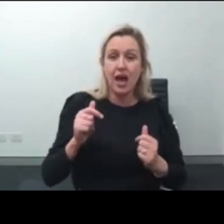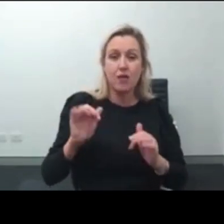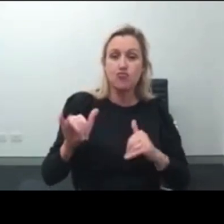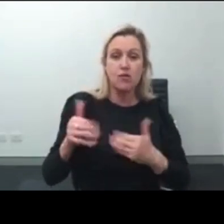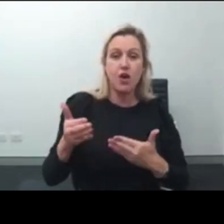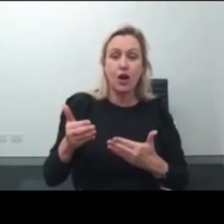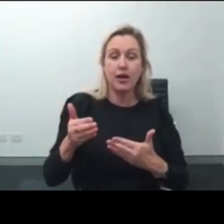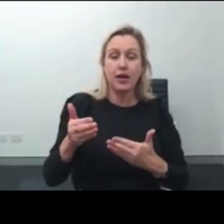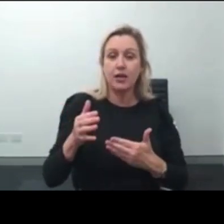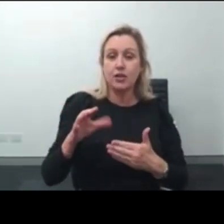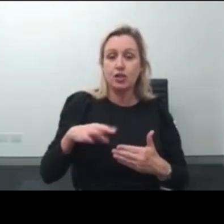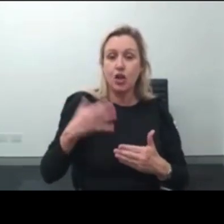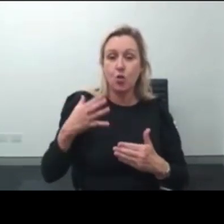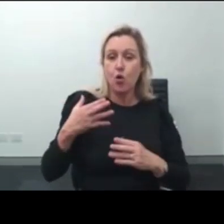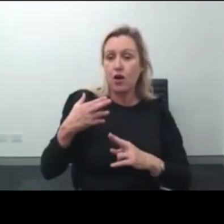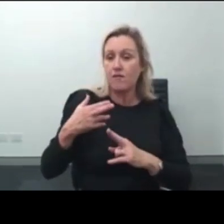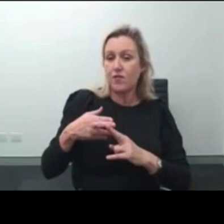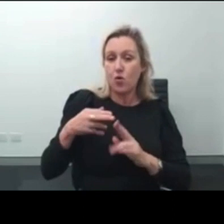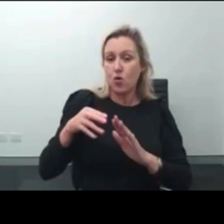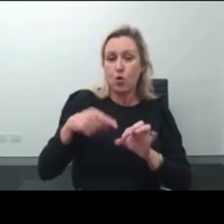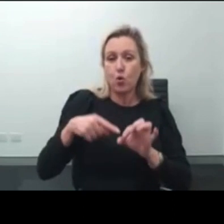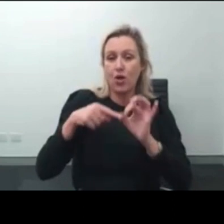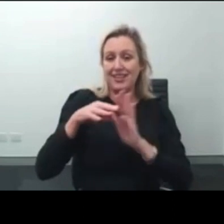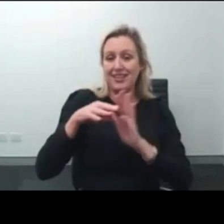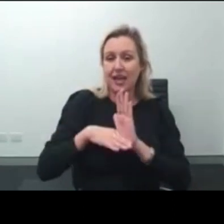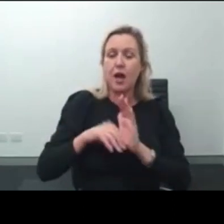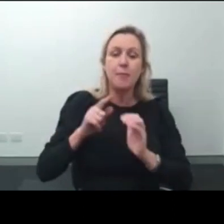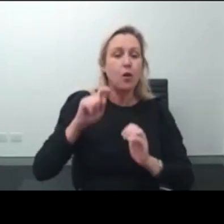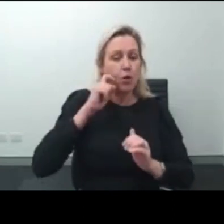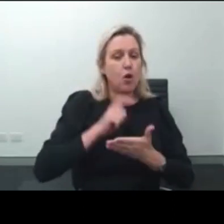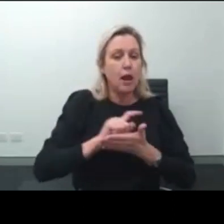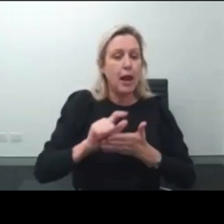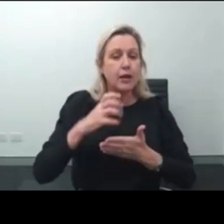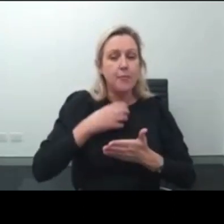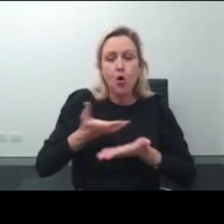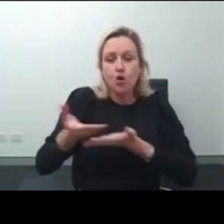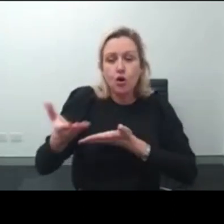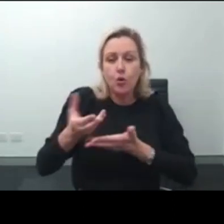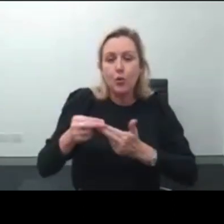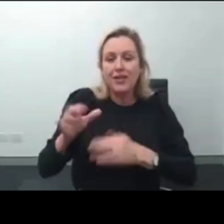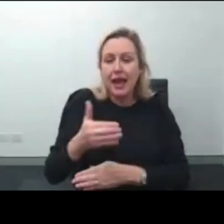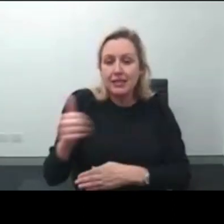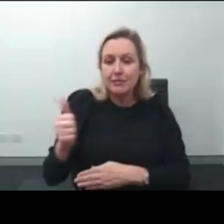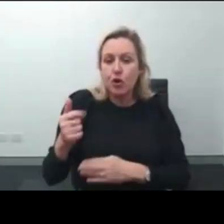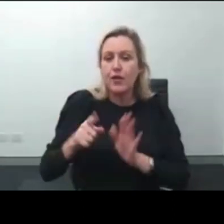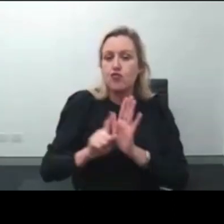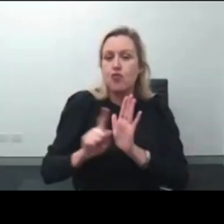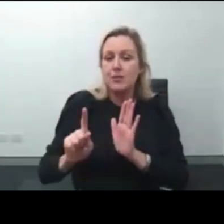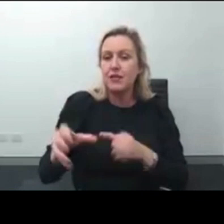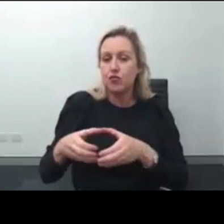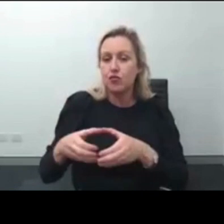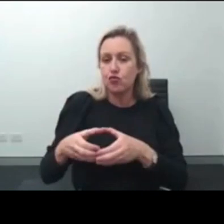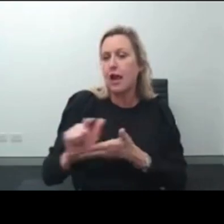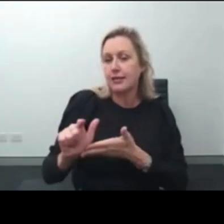have the quality standards applying that regulatory model. We'll have further consultation with experts and representative groups in this space.